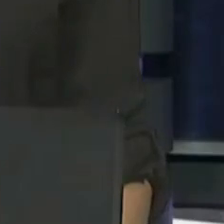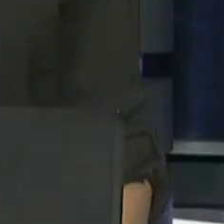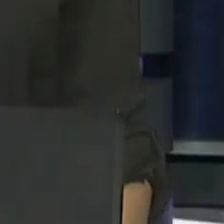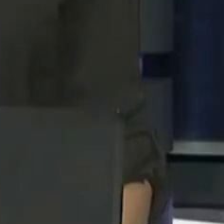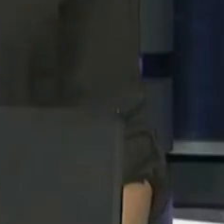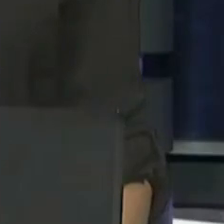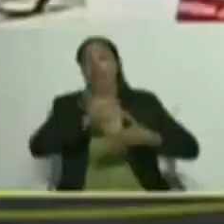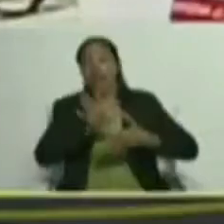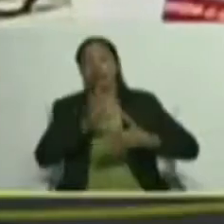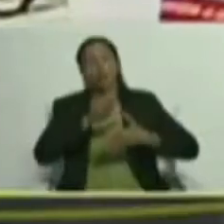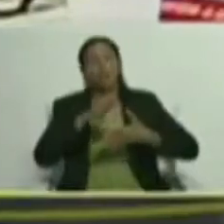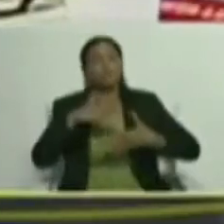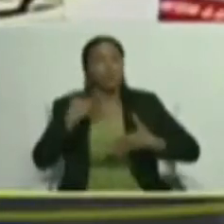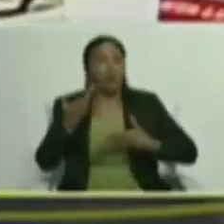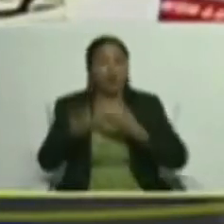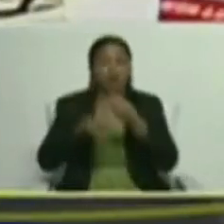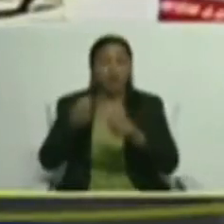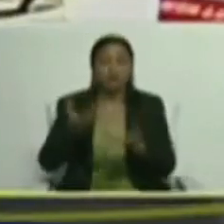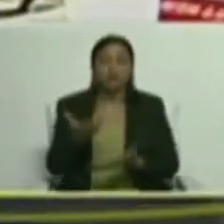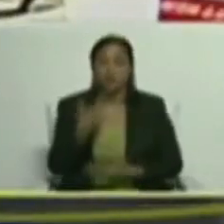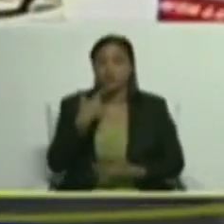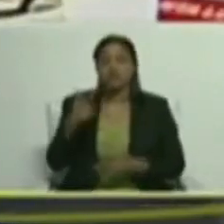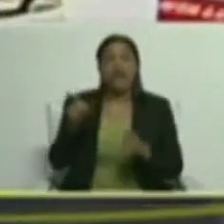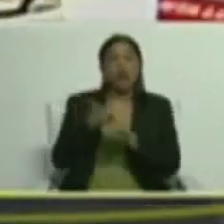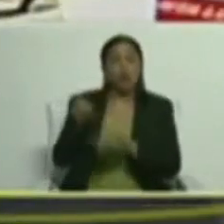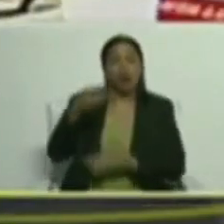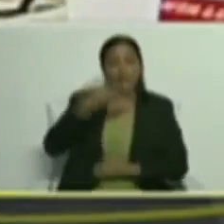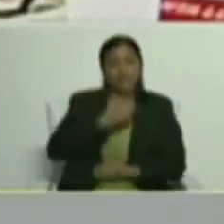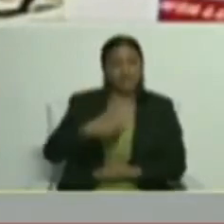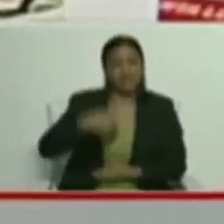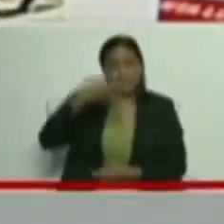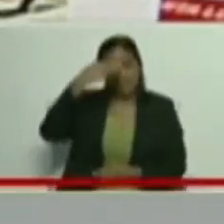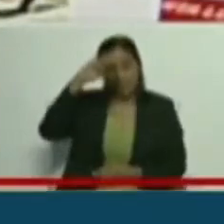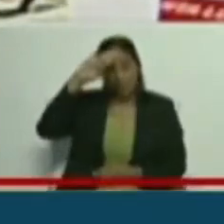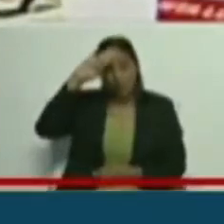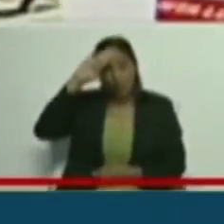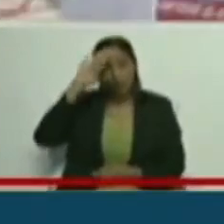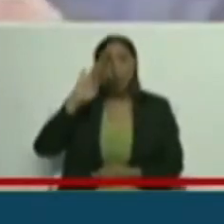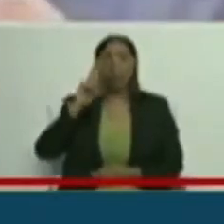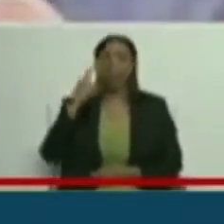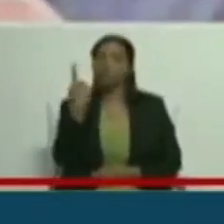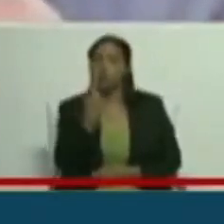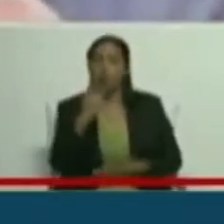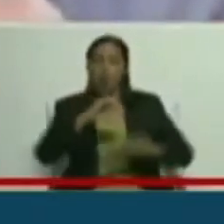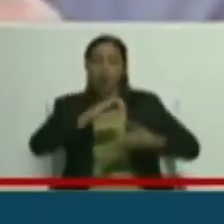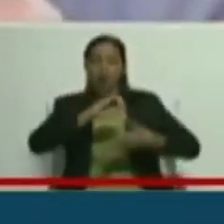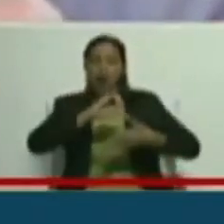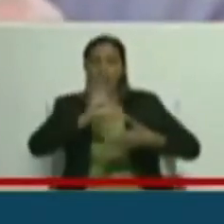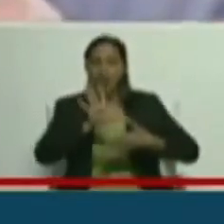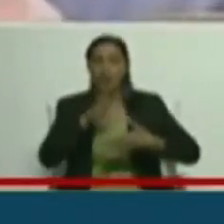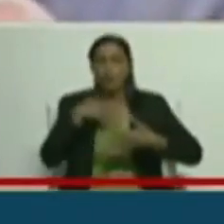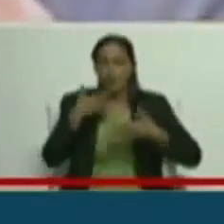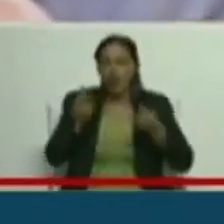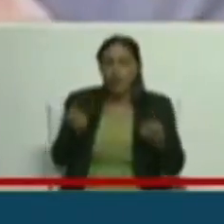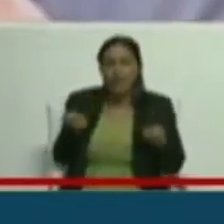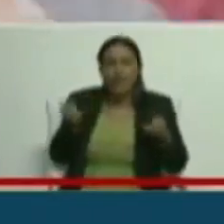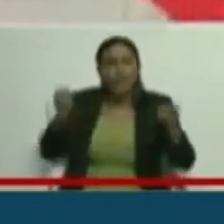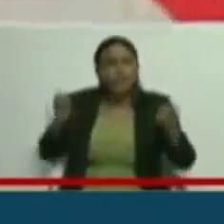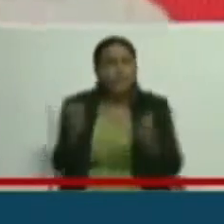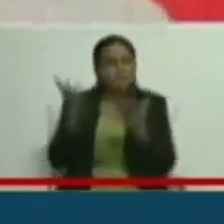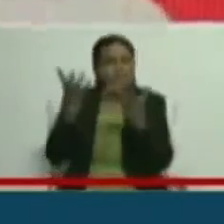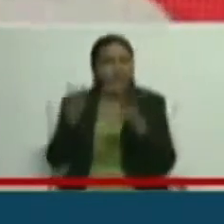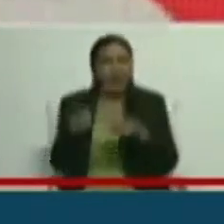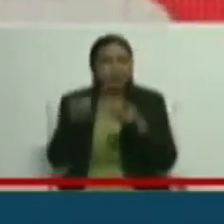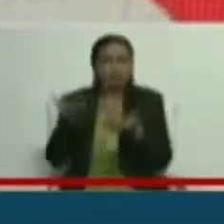respect. Díaz-Canel, president of Cuba, was saying that only the ALBA can manage and made